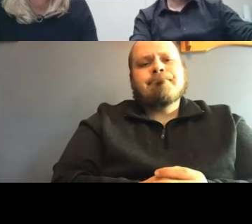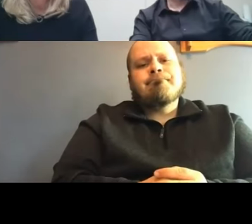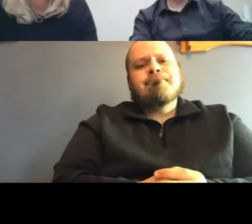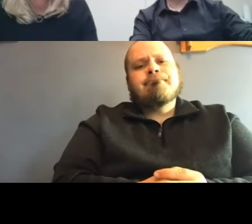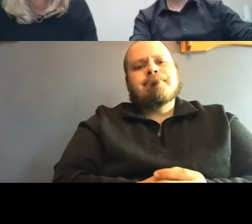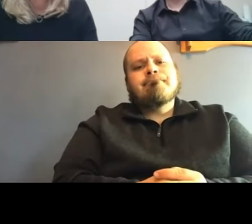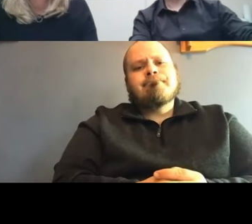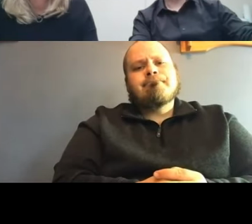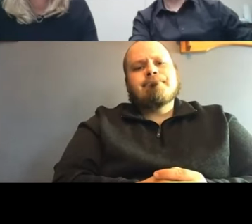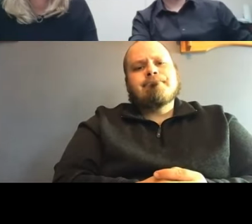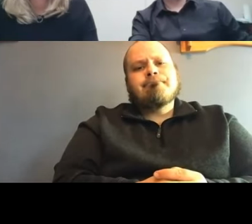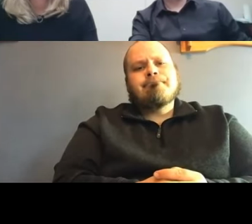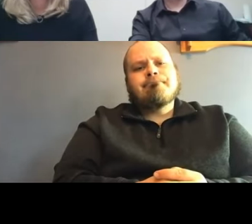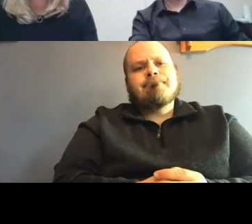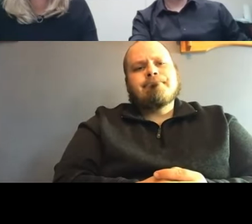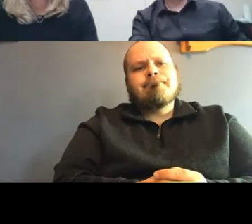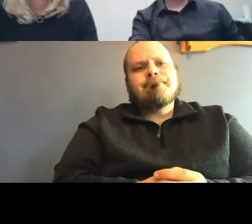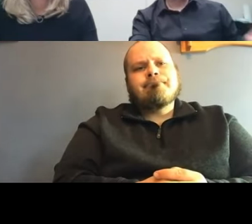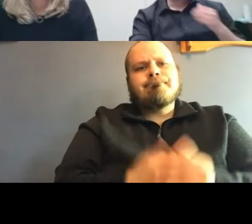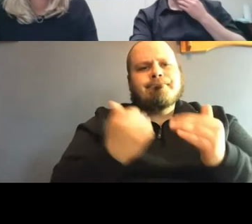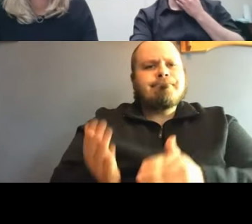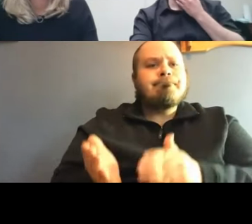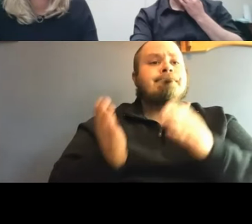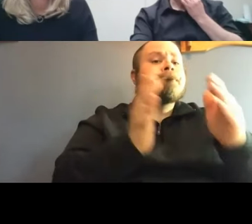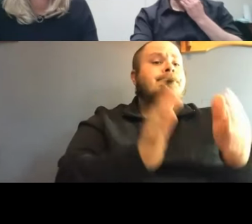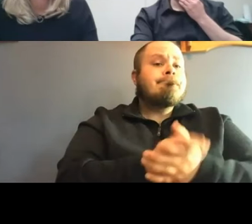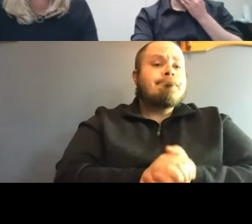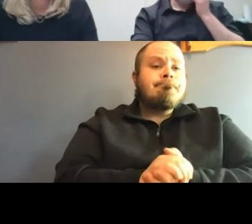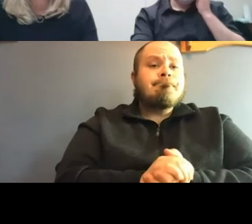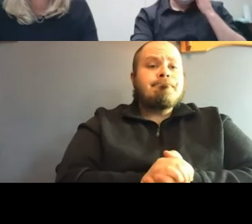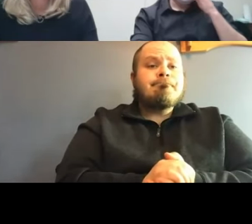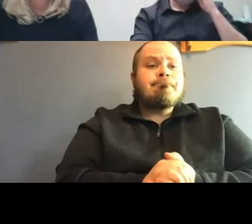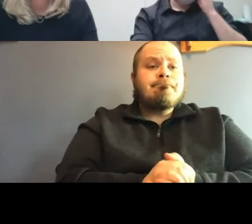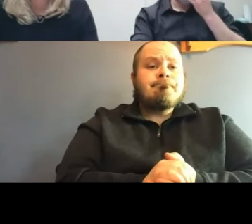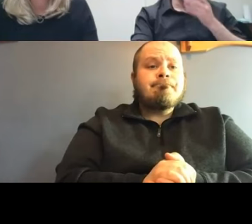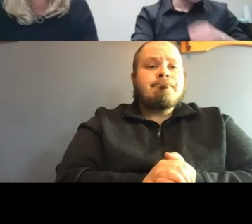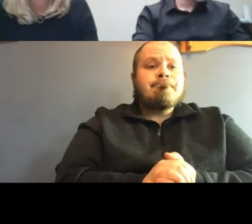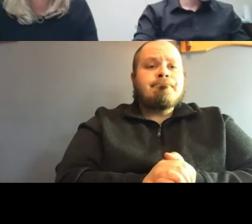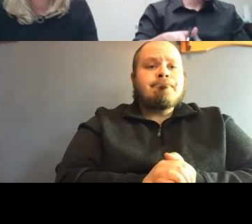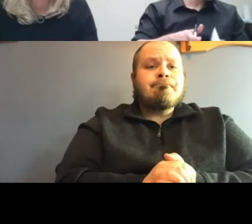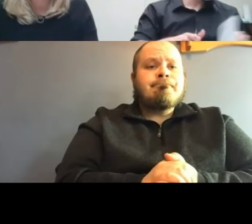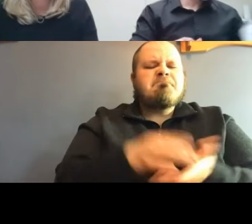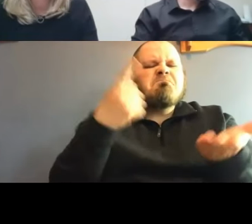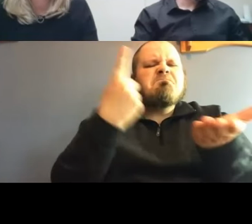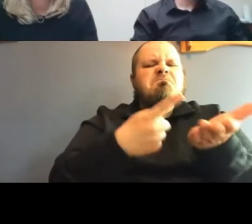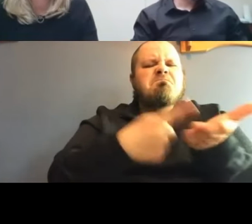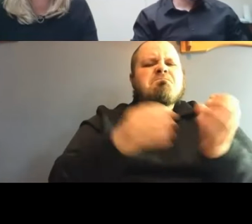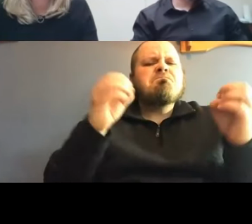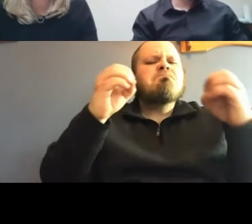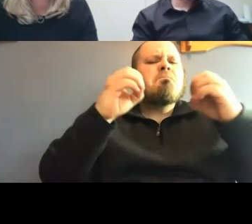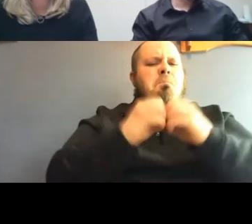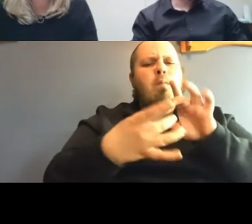And to just go into a little bit more about shared living,